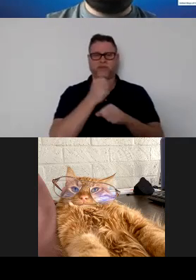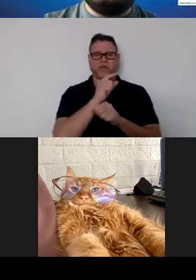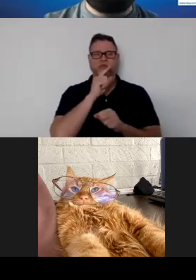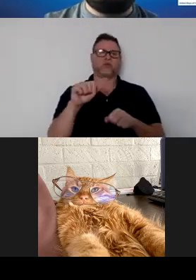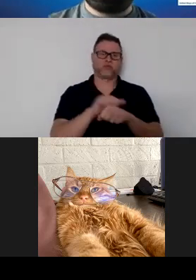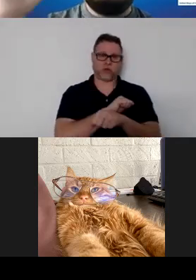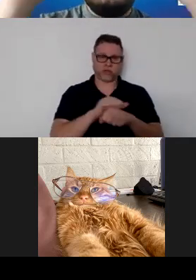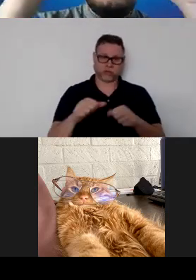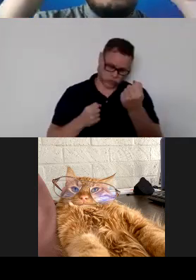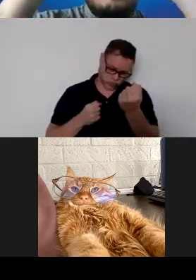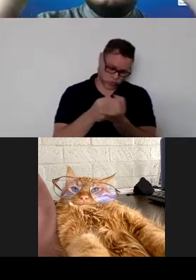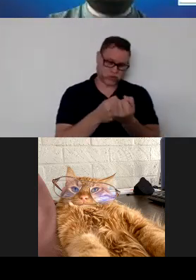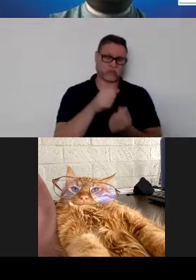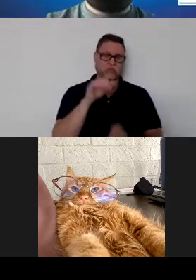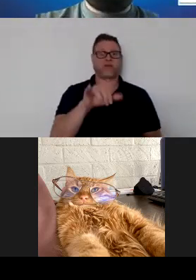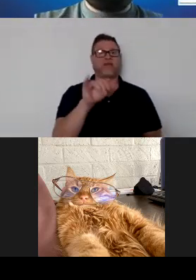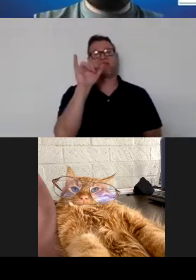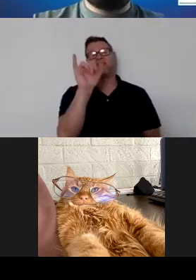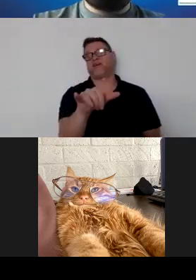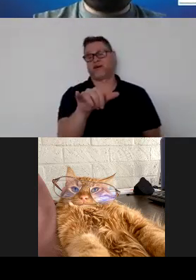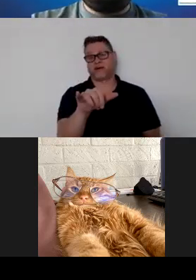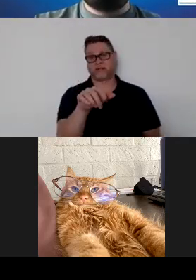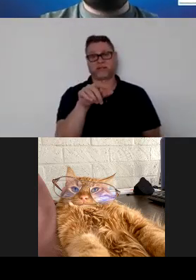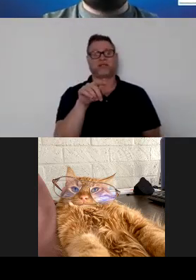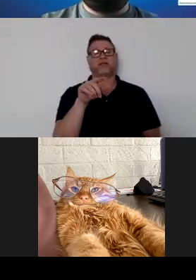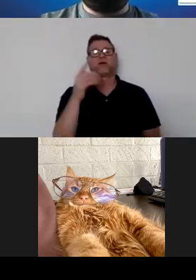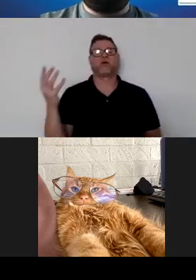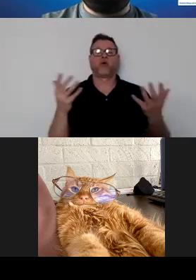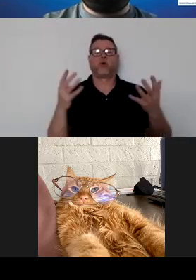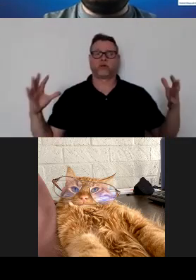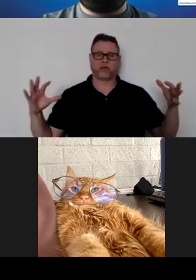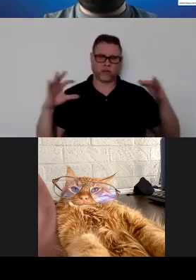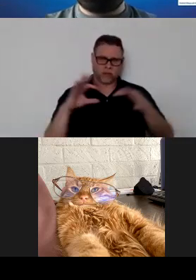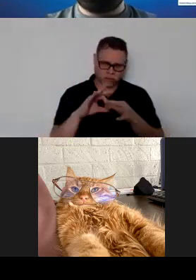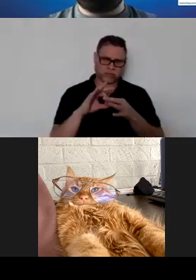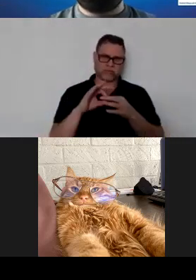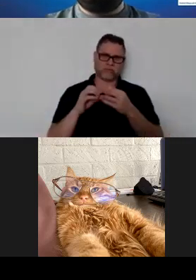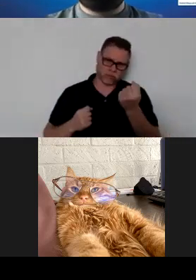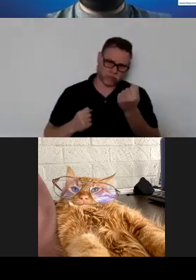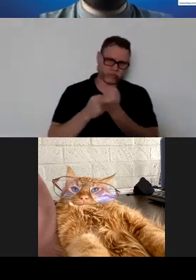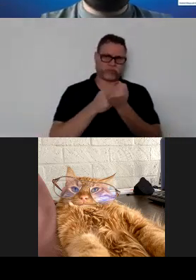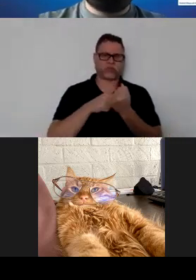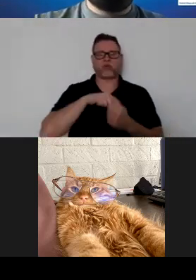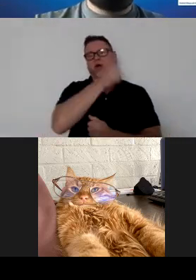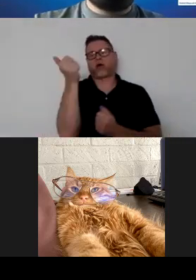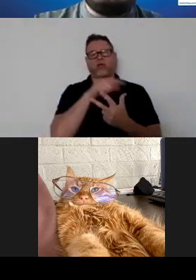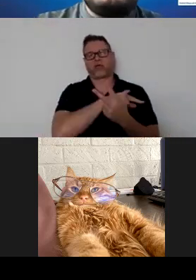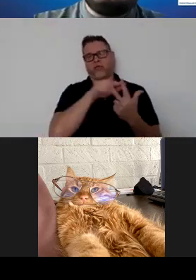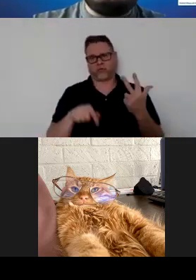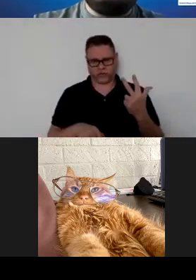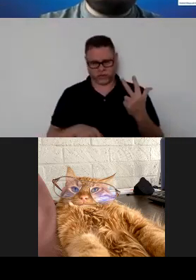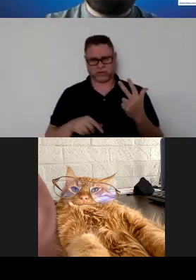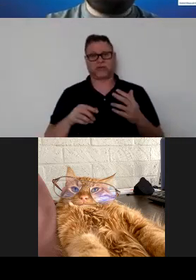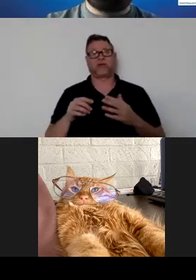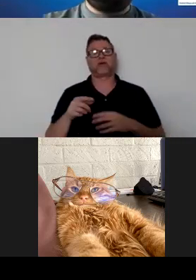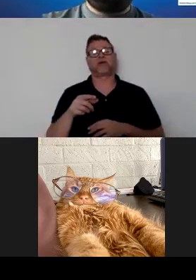to support that. This is what binds and reinforces the other three pillars. Collaborative leadership and